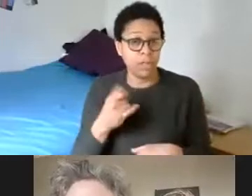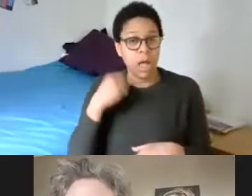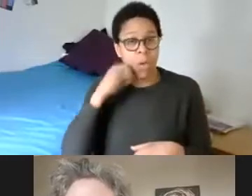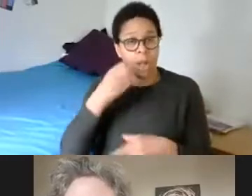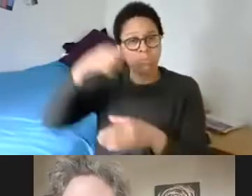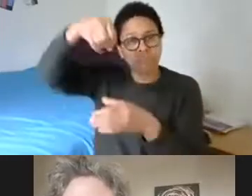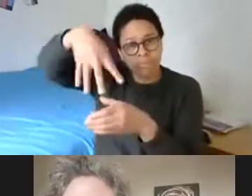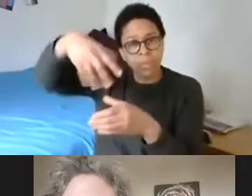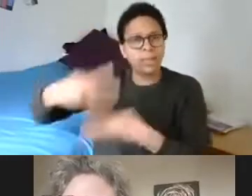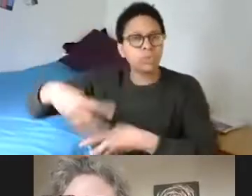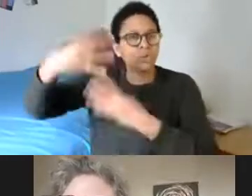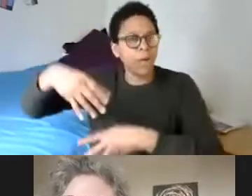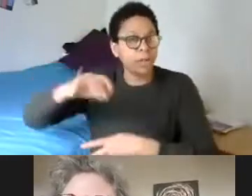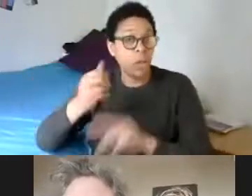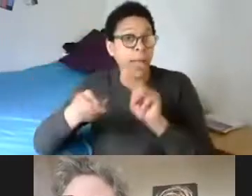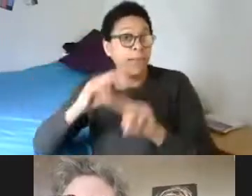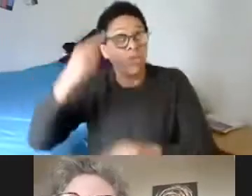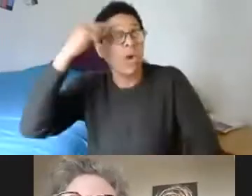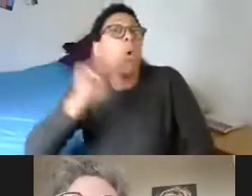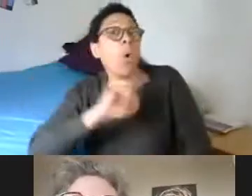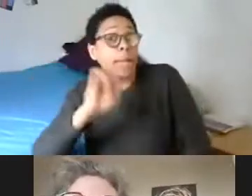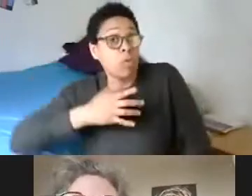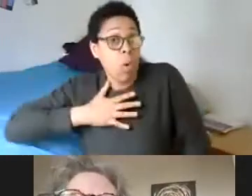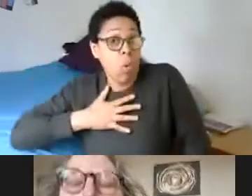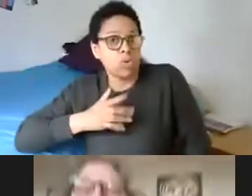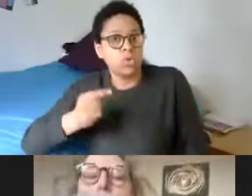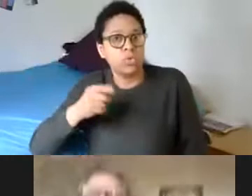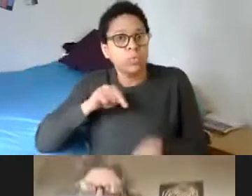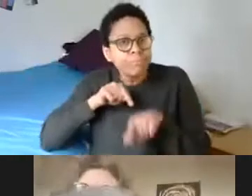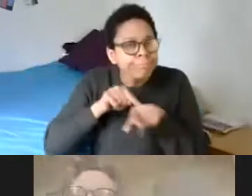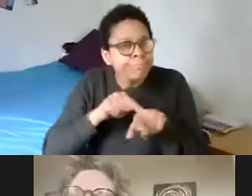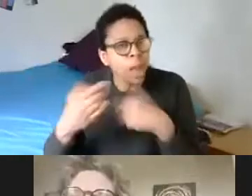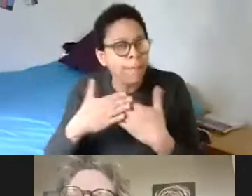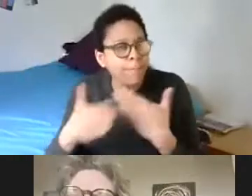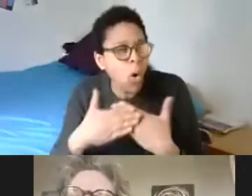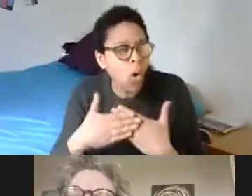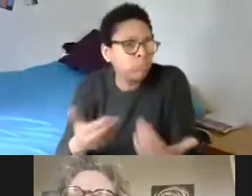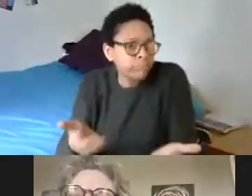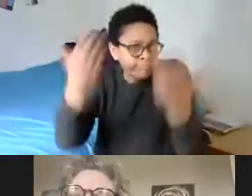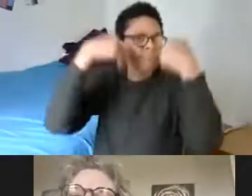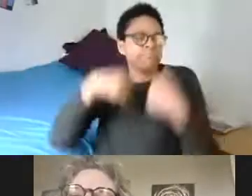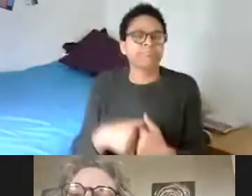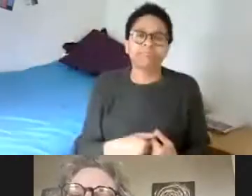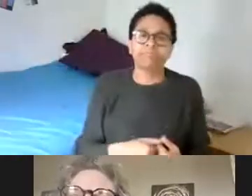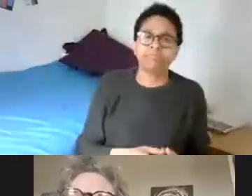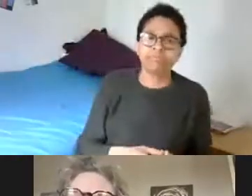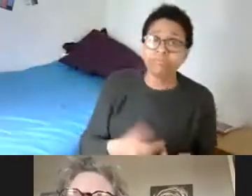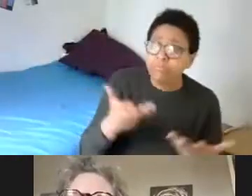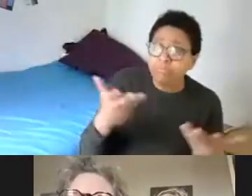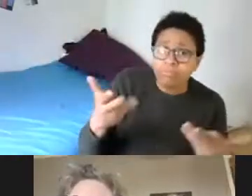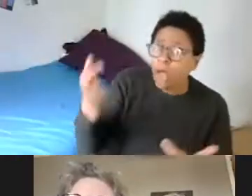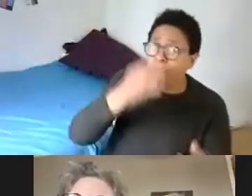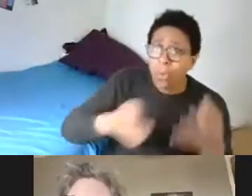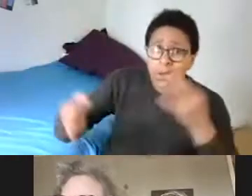if you need them. But does anybody have any questions? You're welcome to ask here, or you can write them in the chat if you